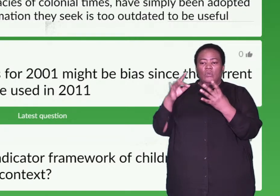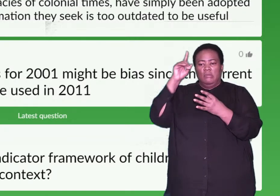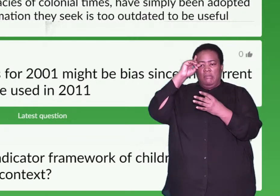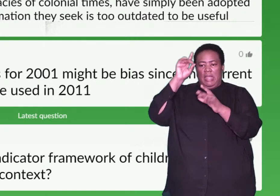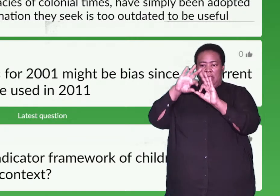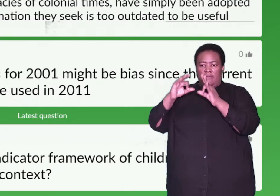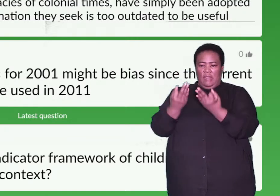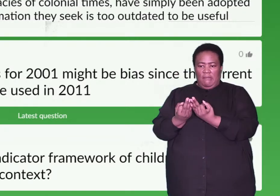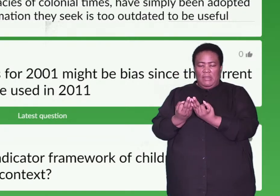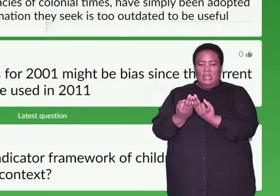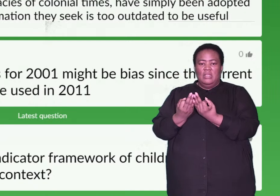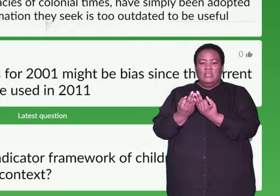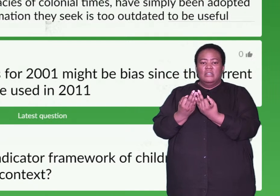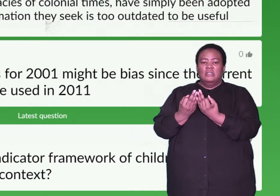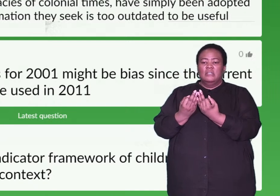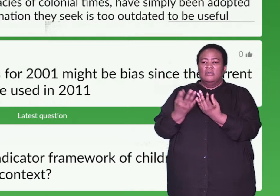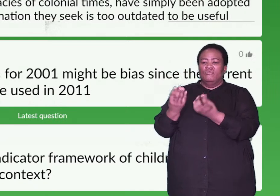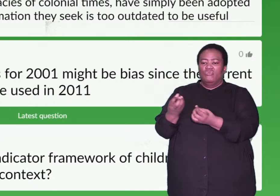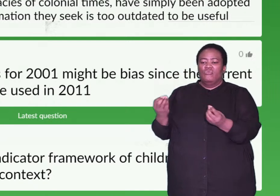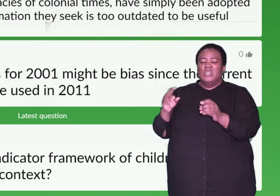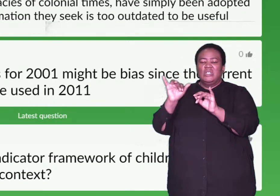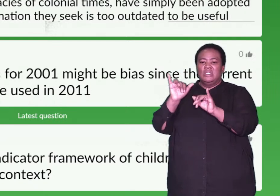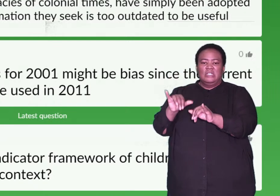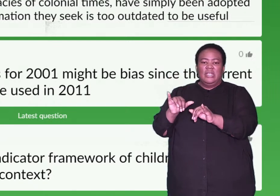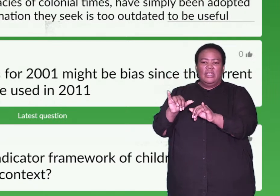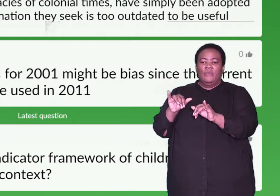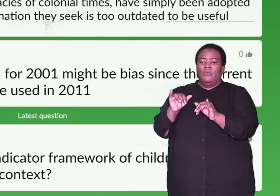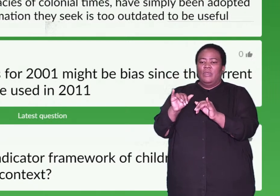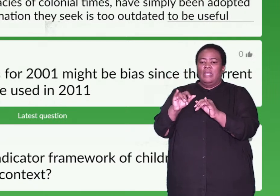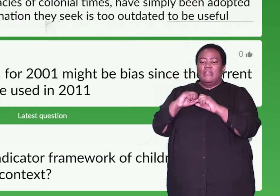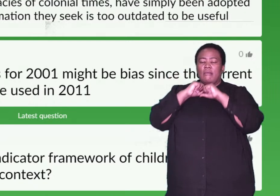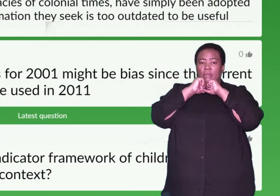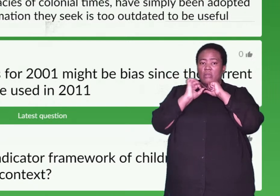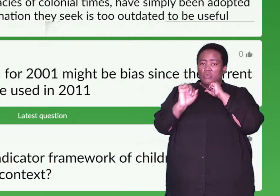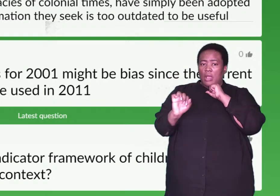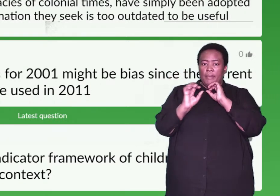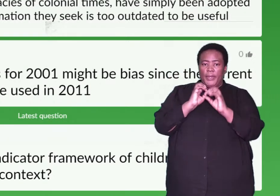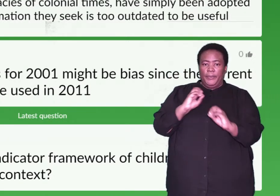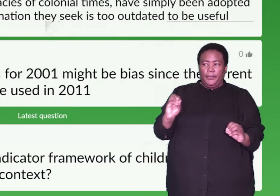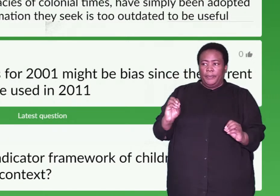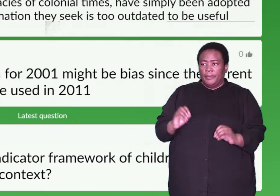information findings? Okay, thanks. So